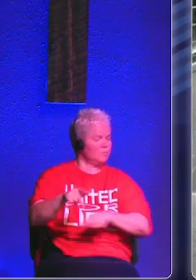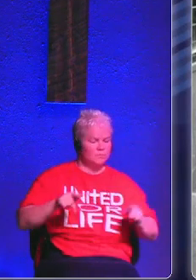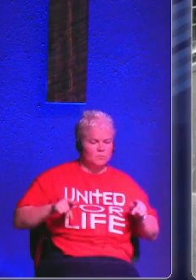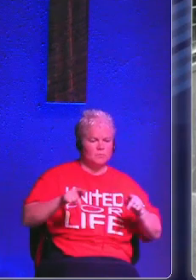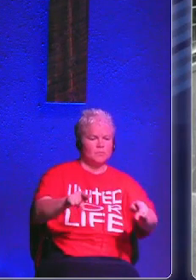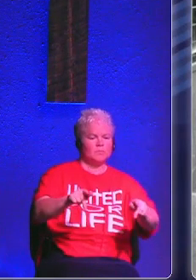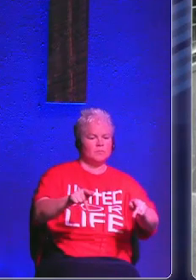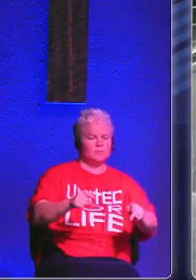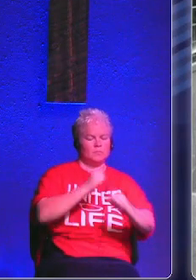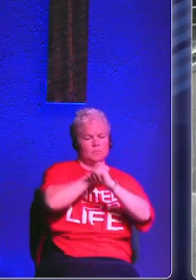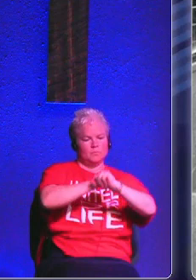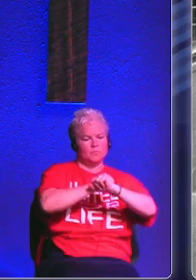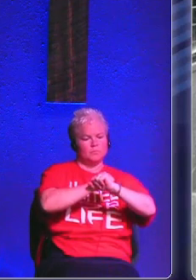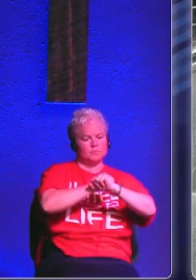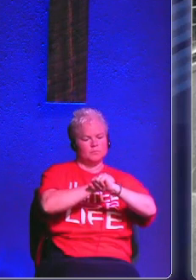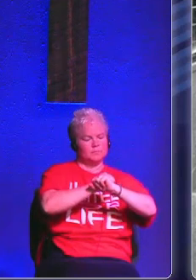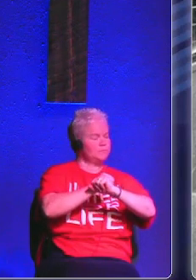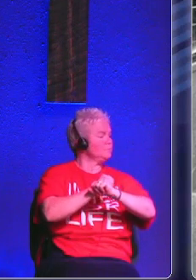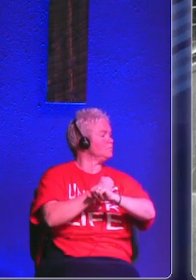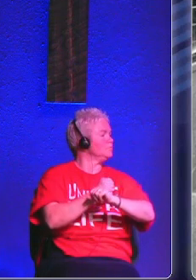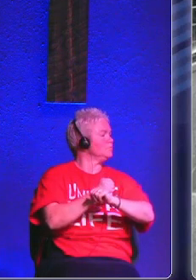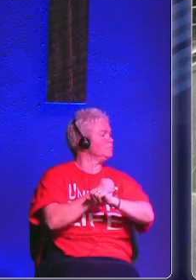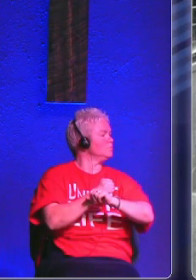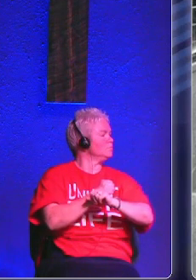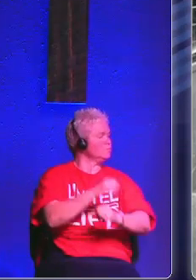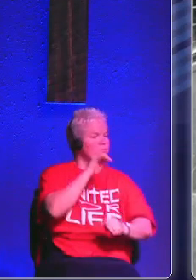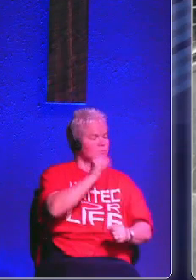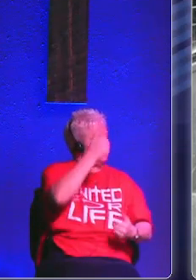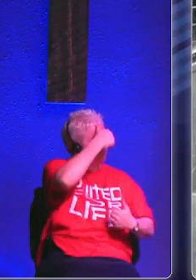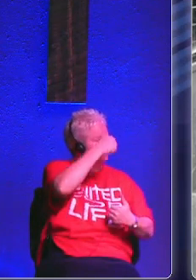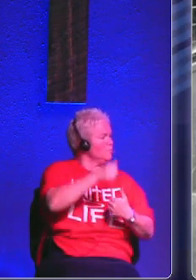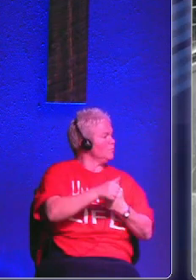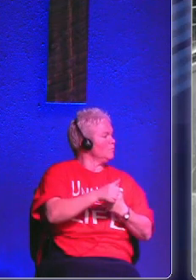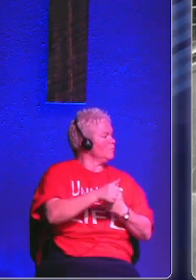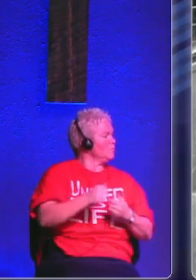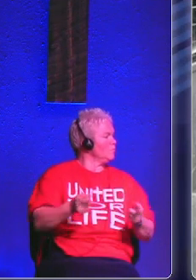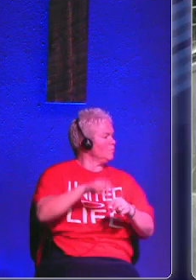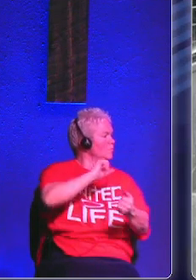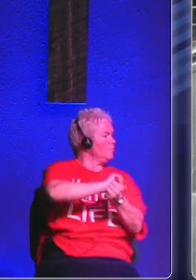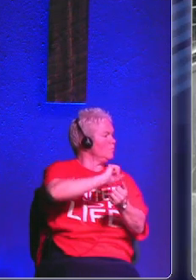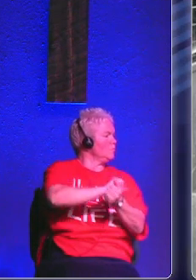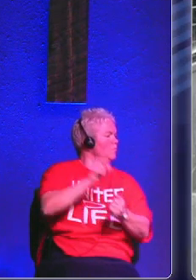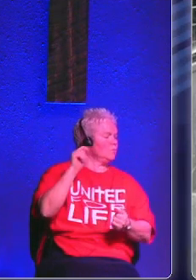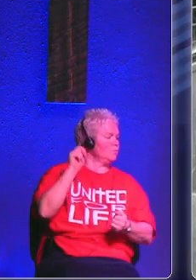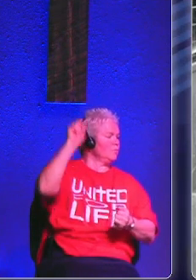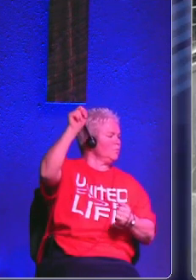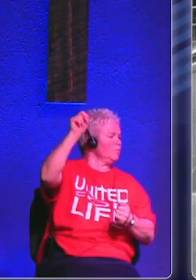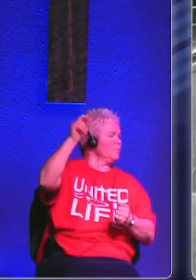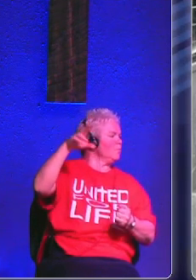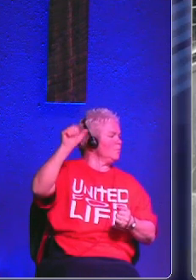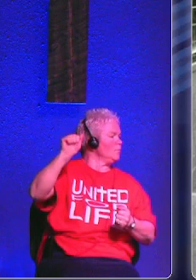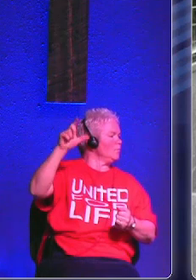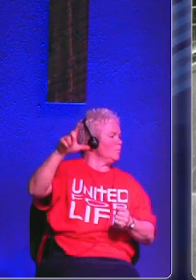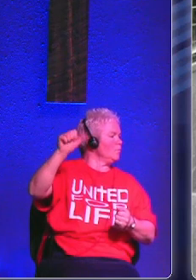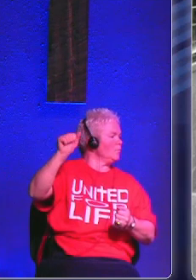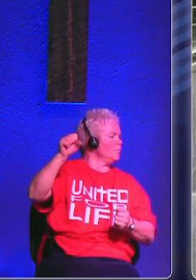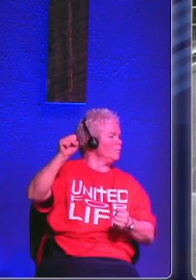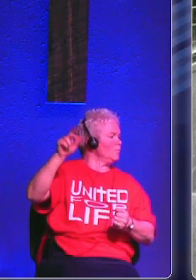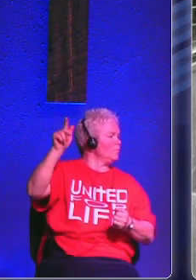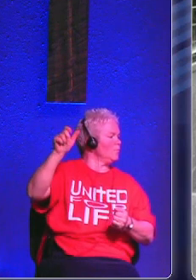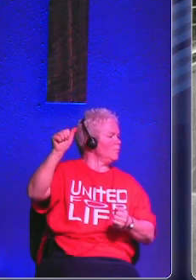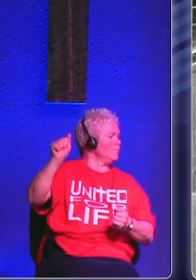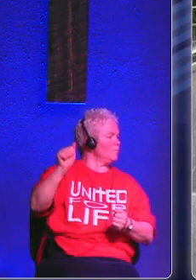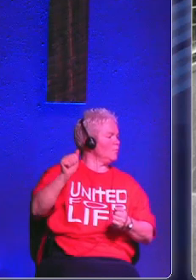the path of least resistance. I remember when I worked on the North Slope of Alaska, and